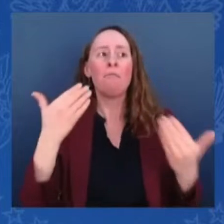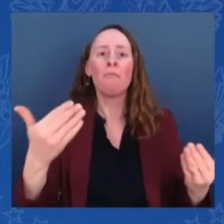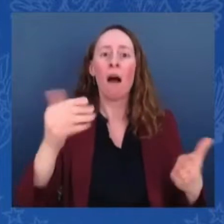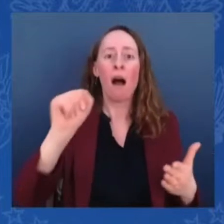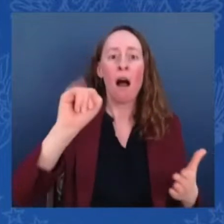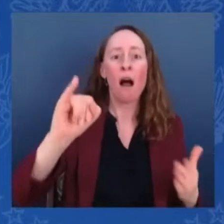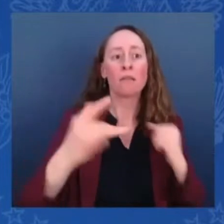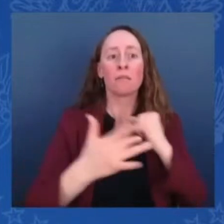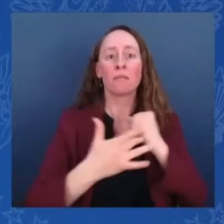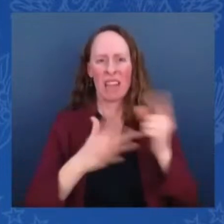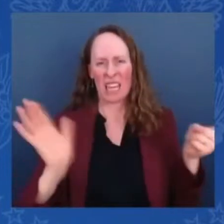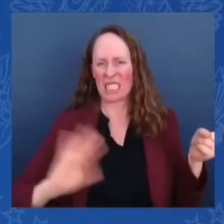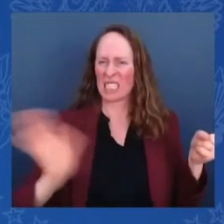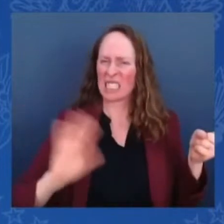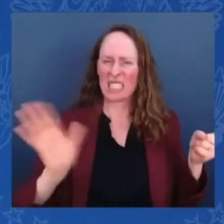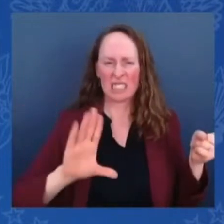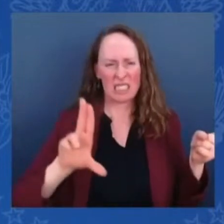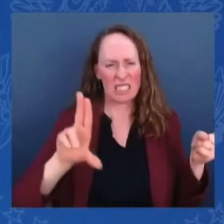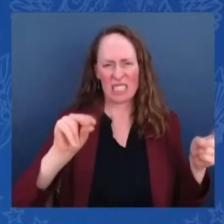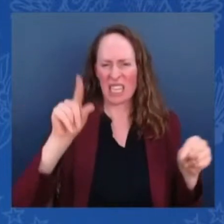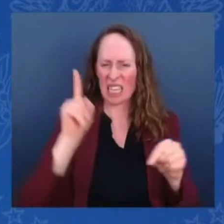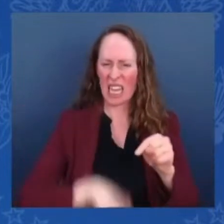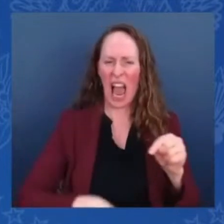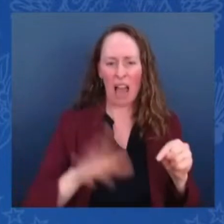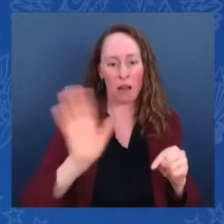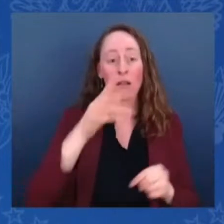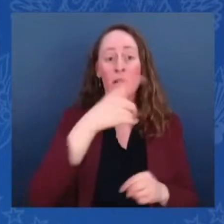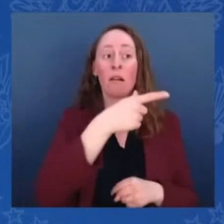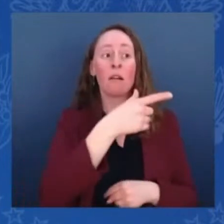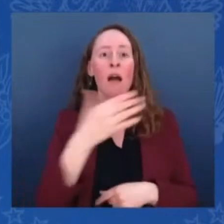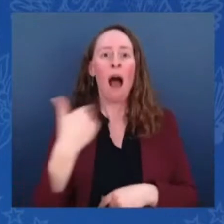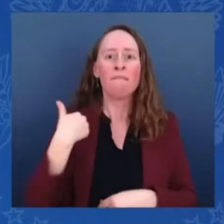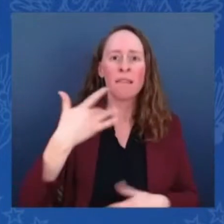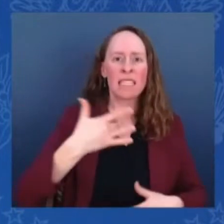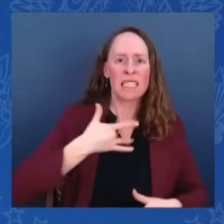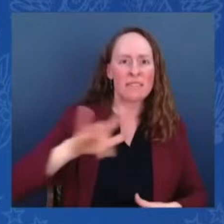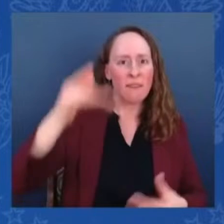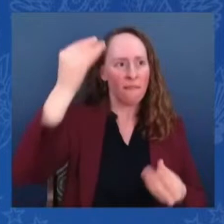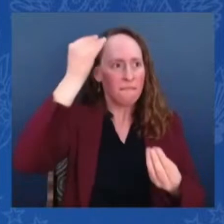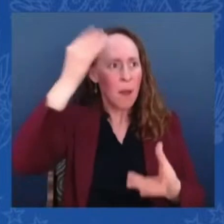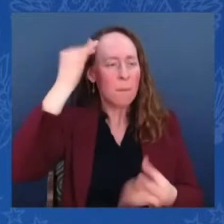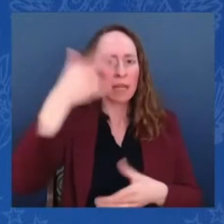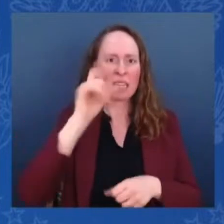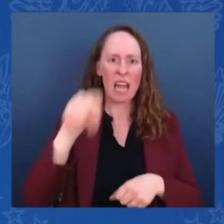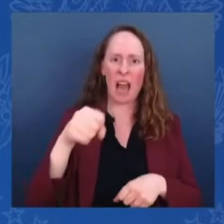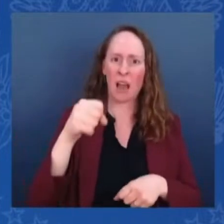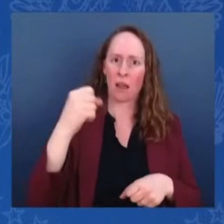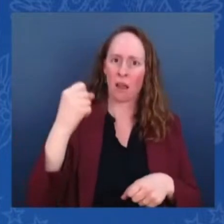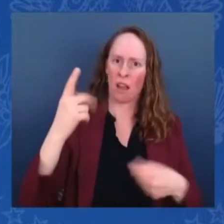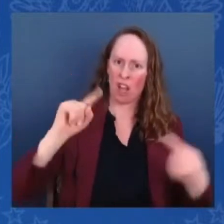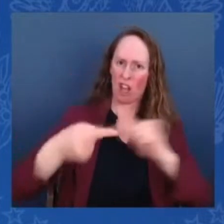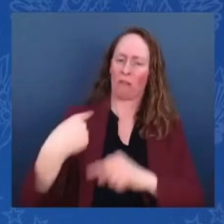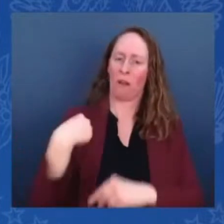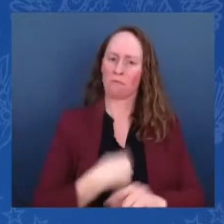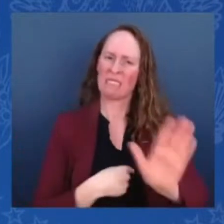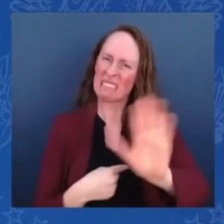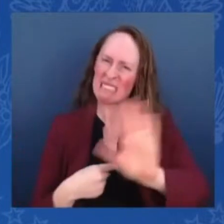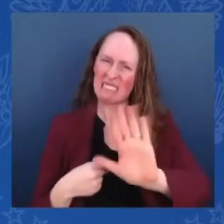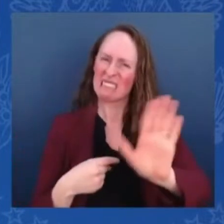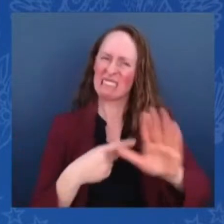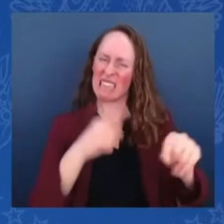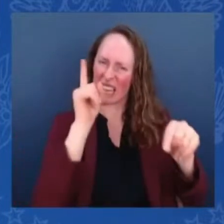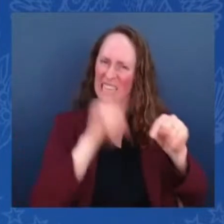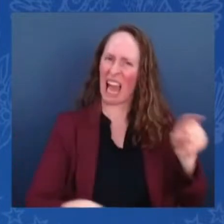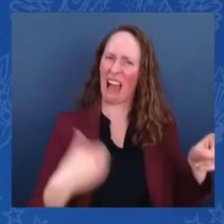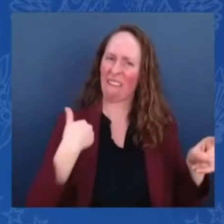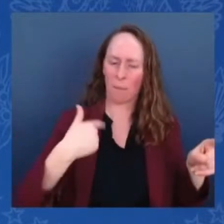data against us. And critically, we enlisted our allies and partners to join us, building